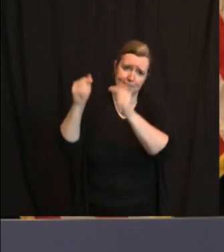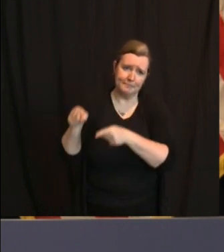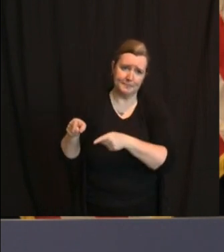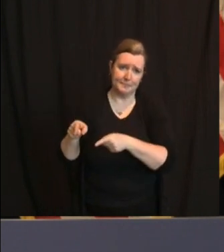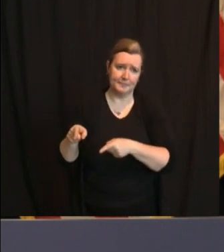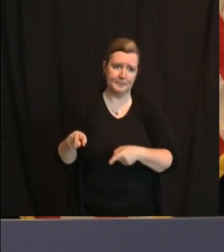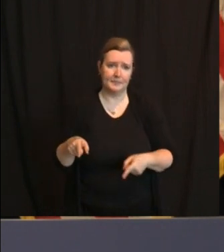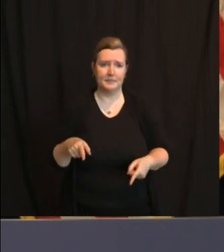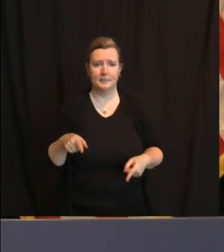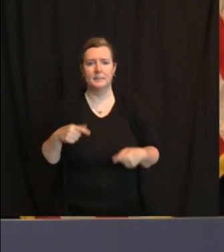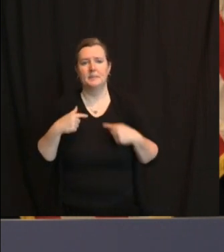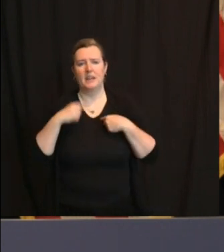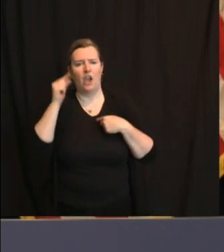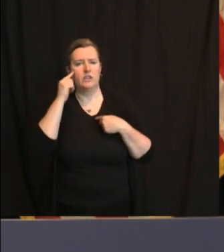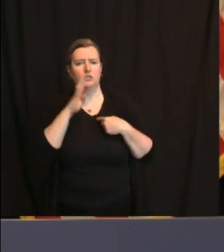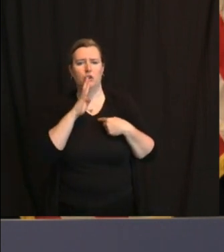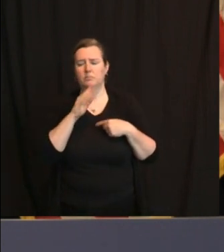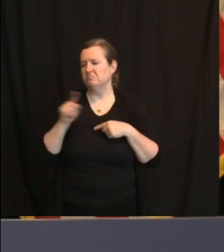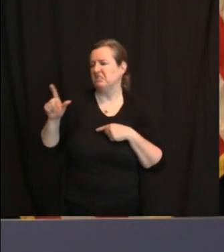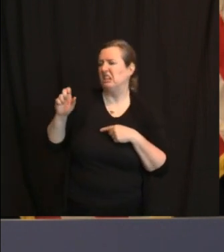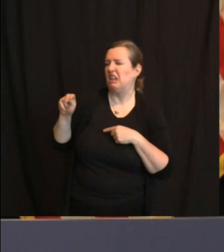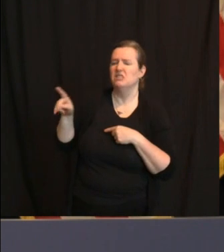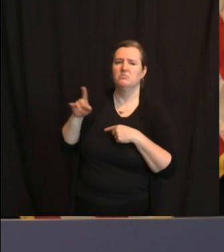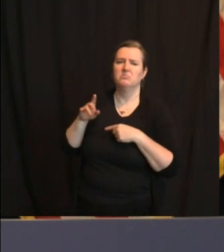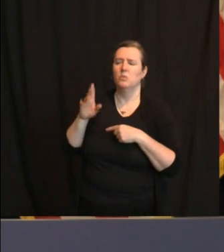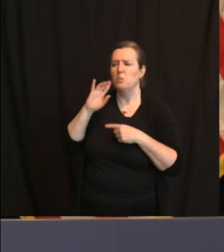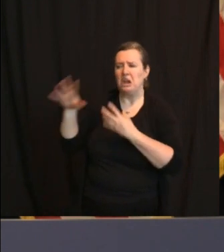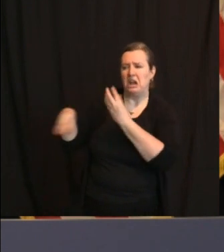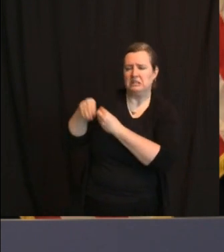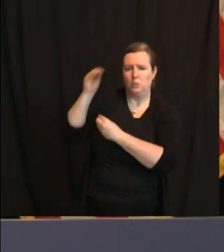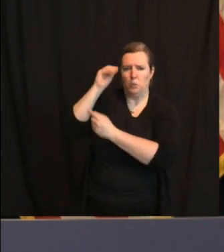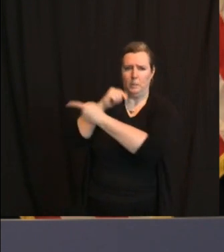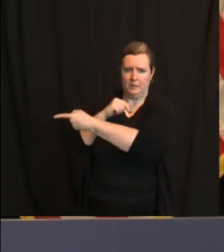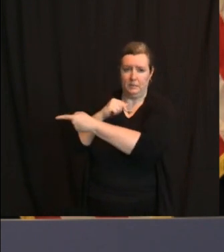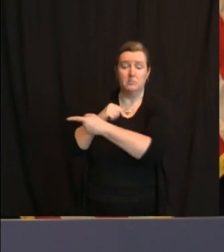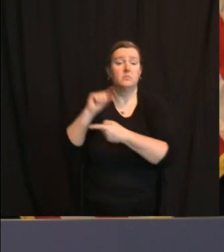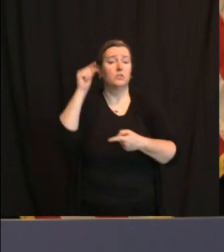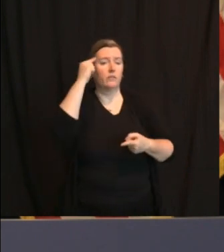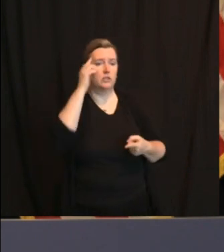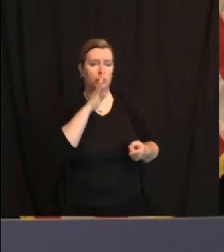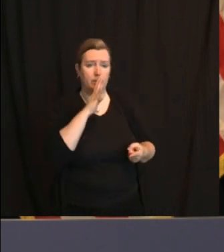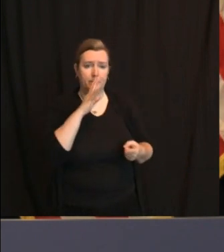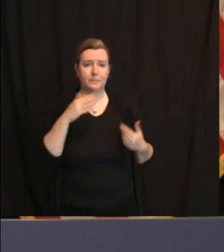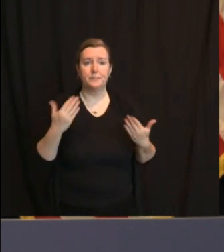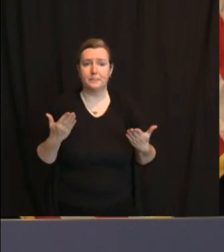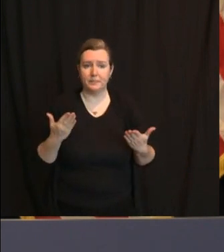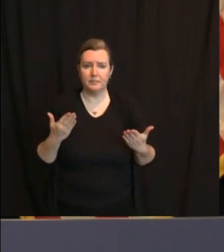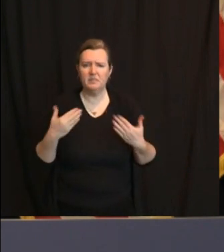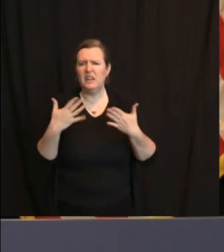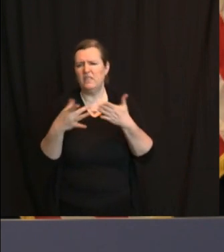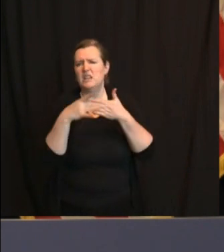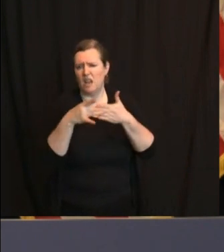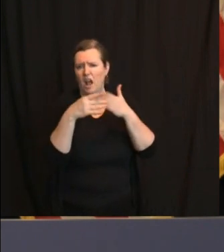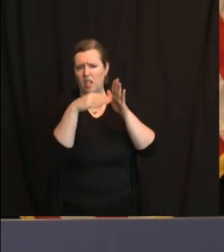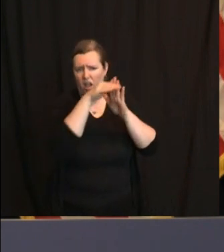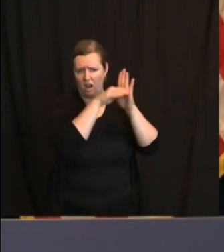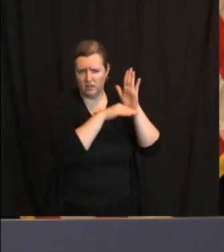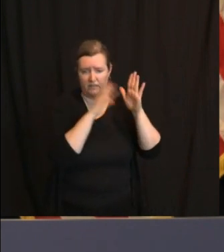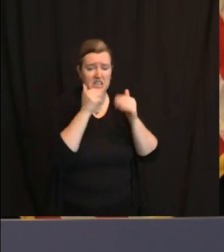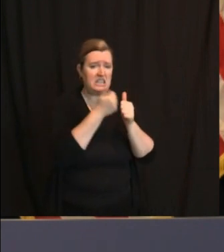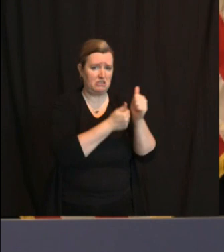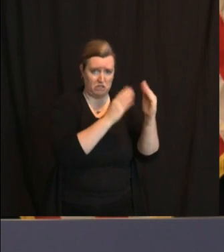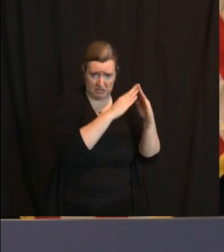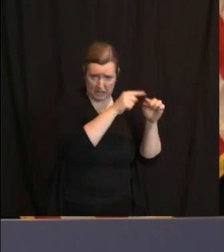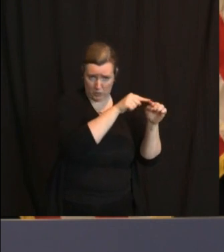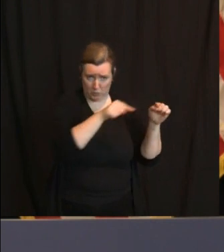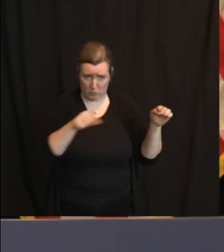I'd love you to weigh in. We are, as I think you're hearing today, giving guidance at sort of not a 10,000